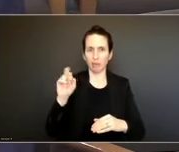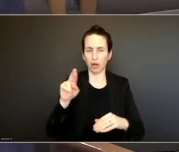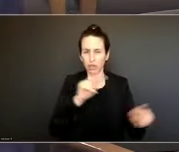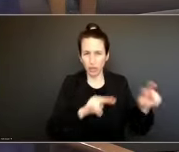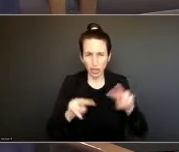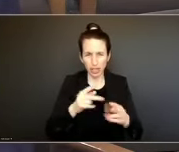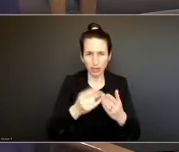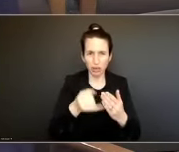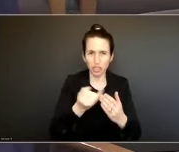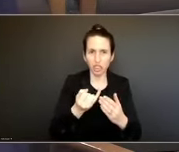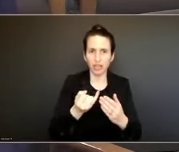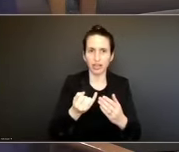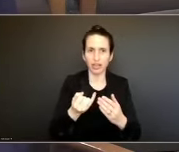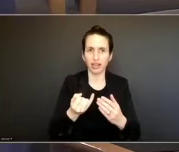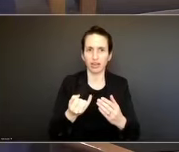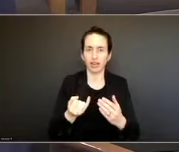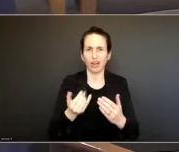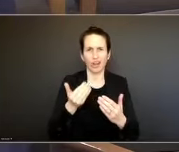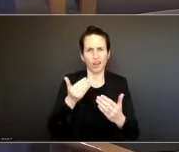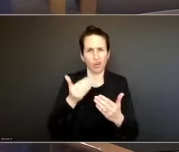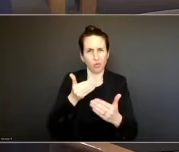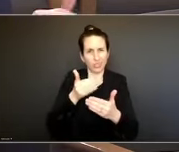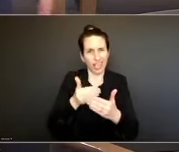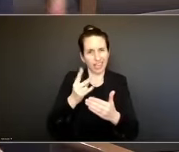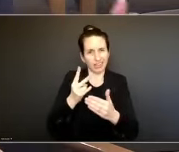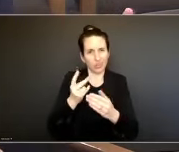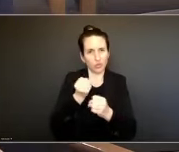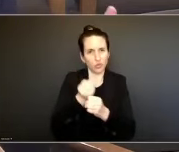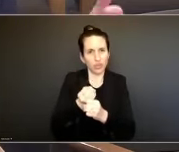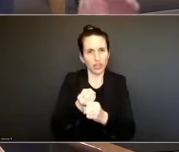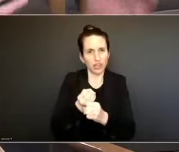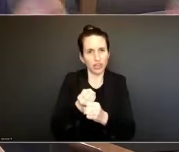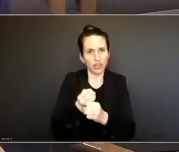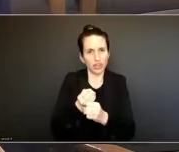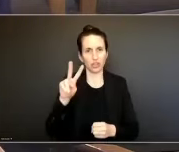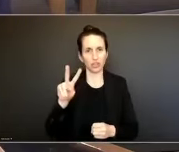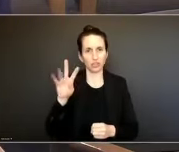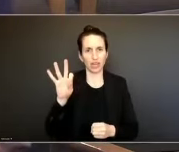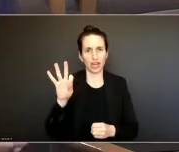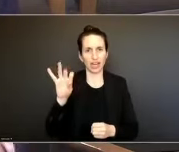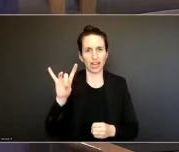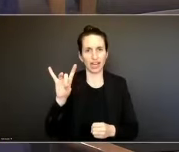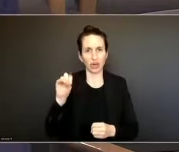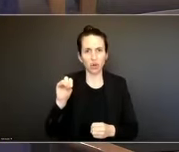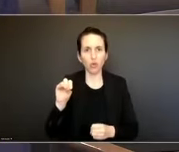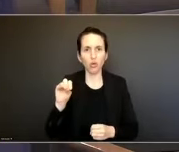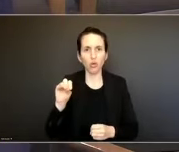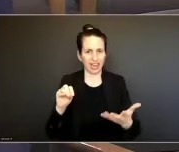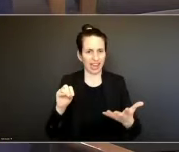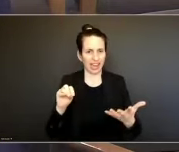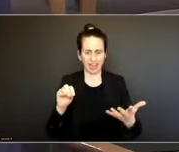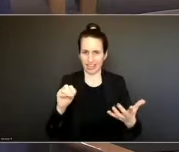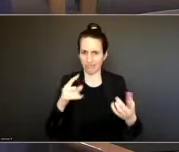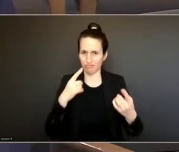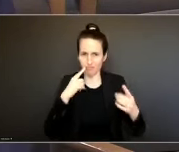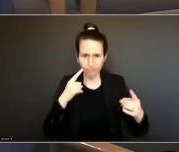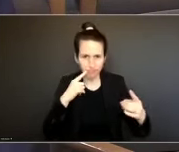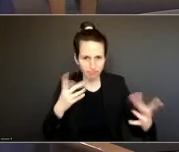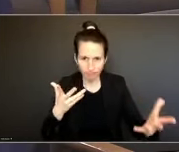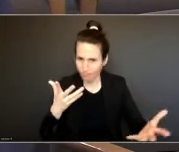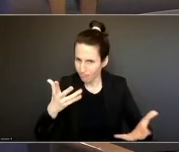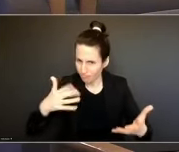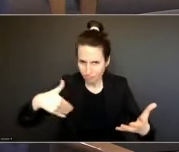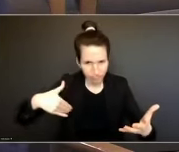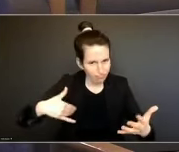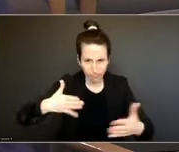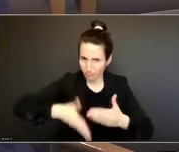finalize the awards. There are some challenges. We know that we're having a new leadership at behavioral health coming in, and we're looking forward to